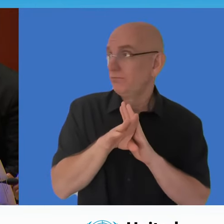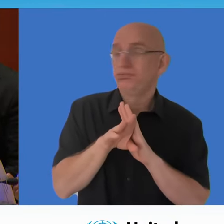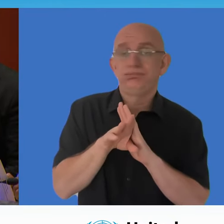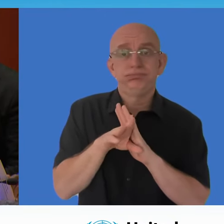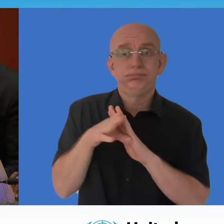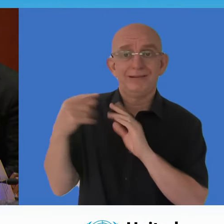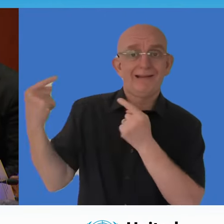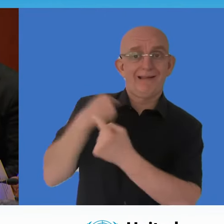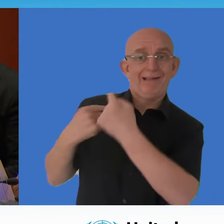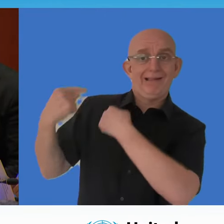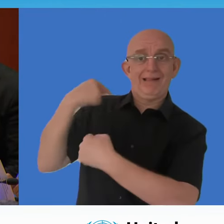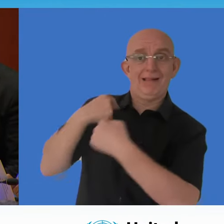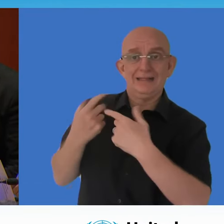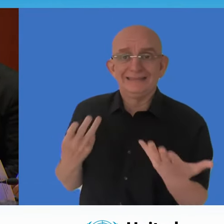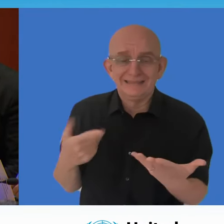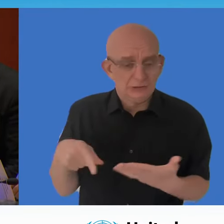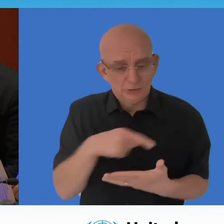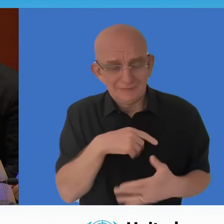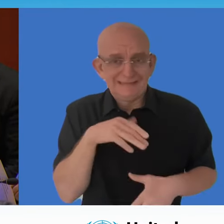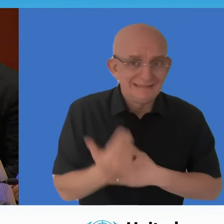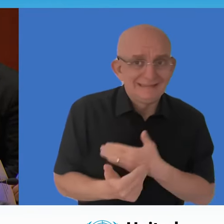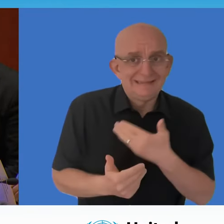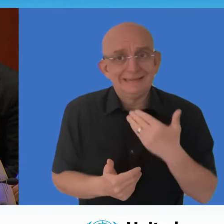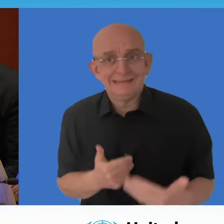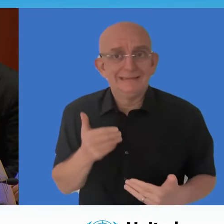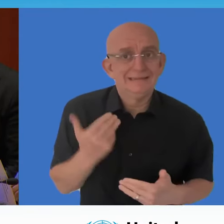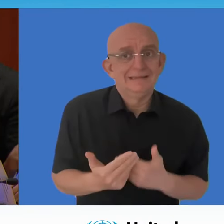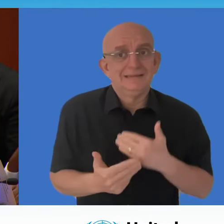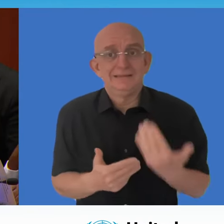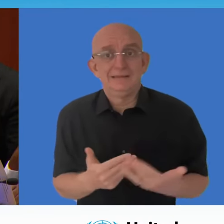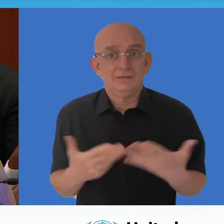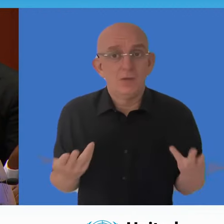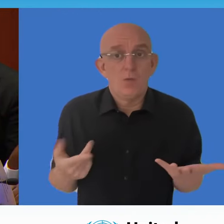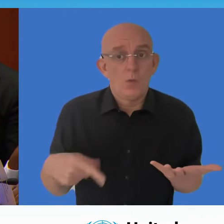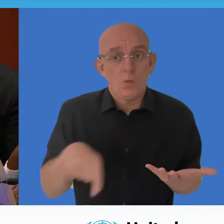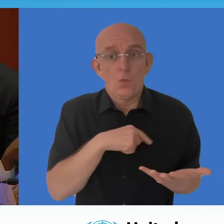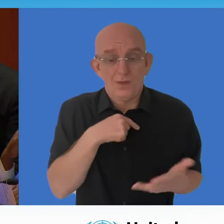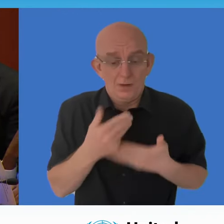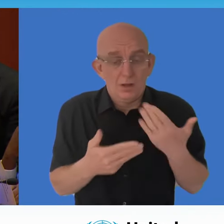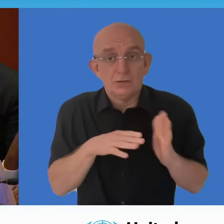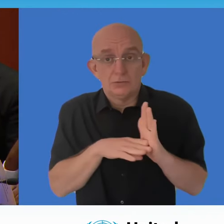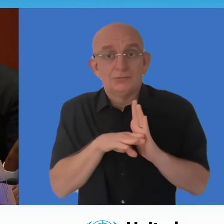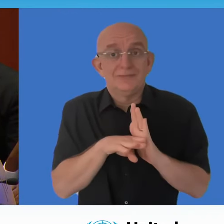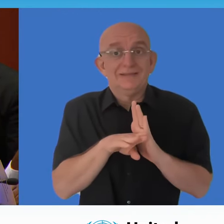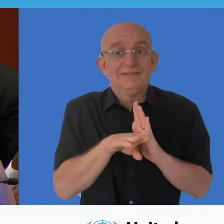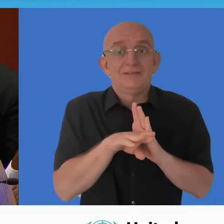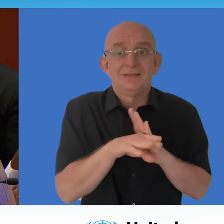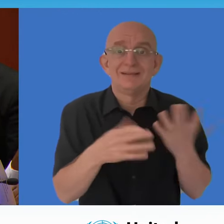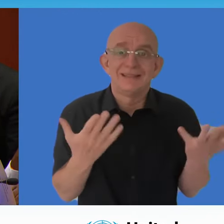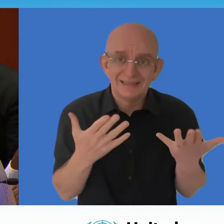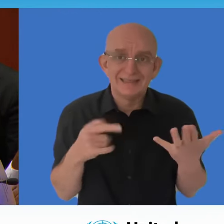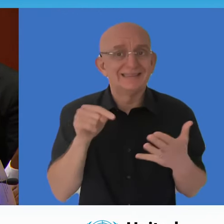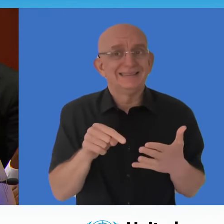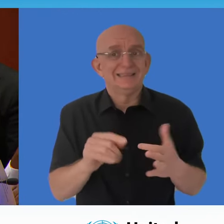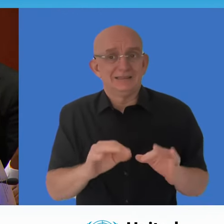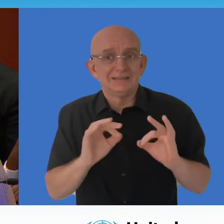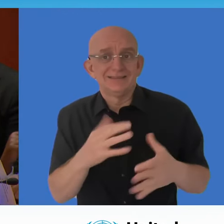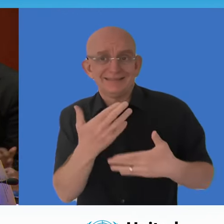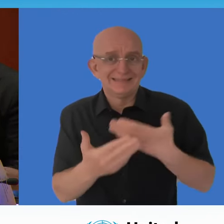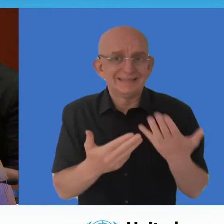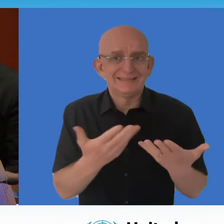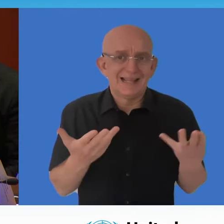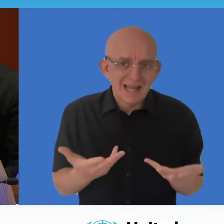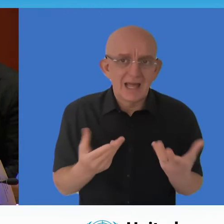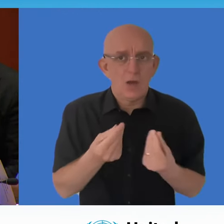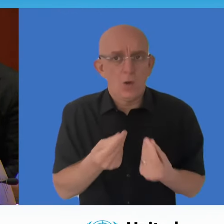Involving youth in the processes of recovery and development is a good way to change our approaches and to create something new for us.